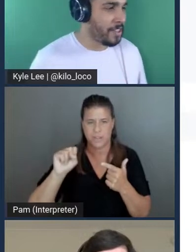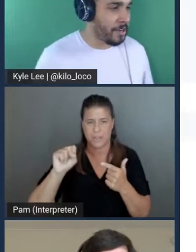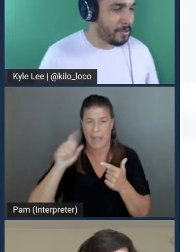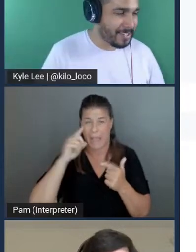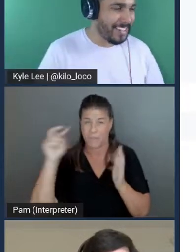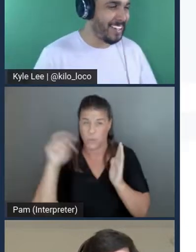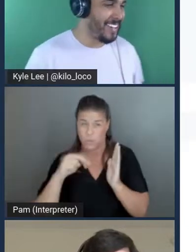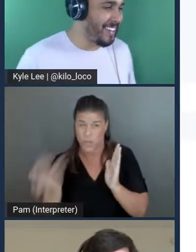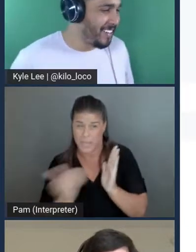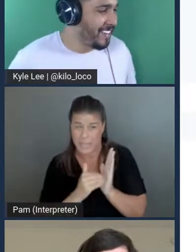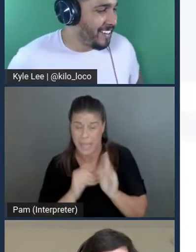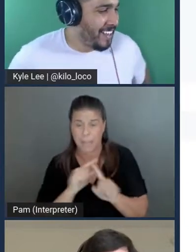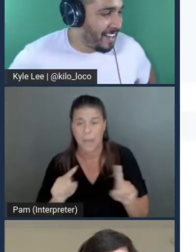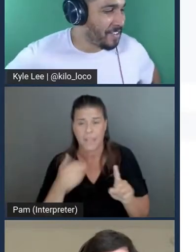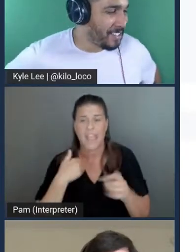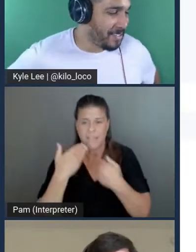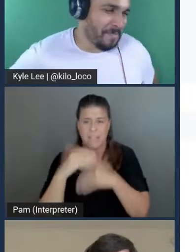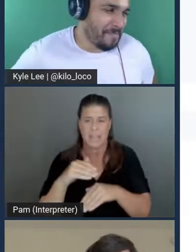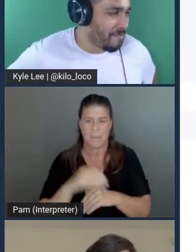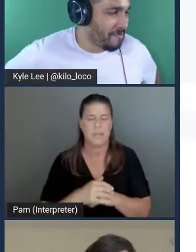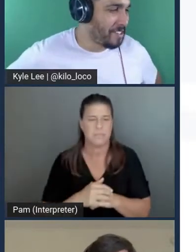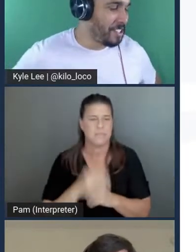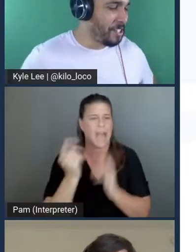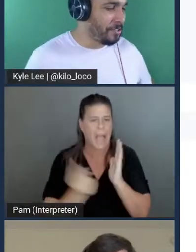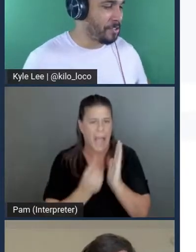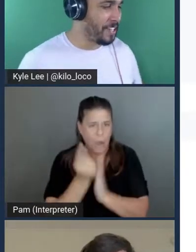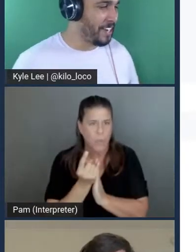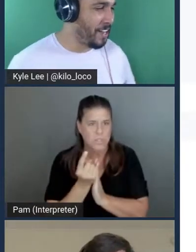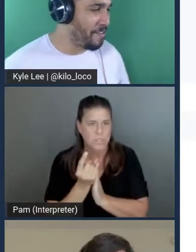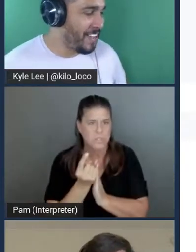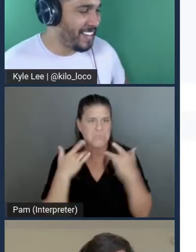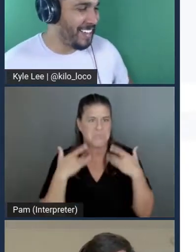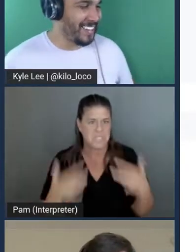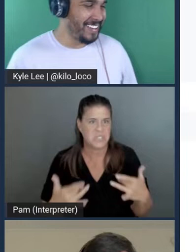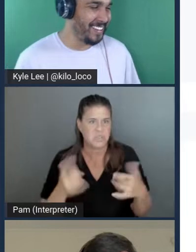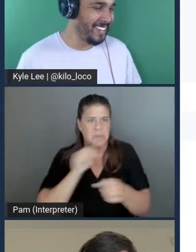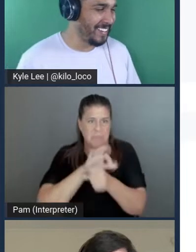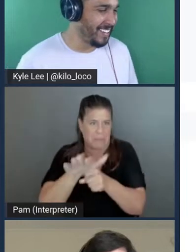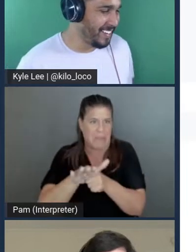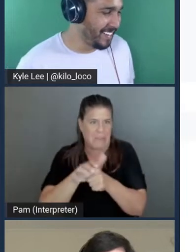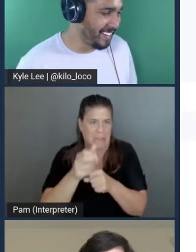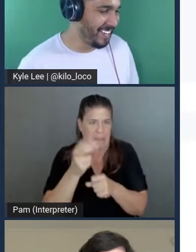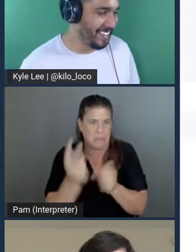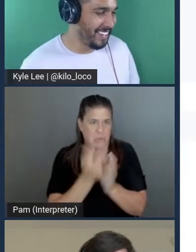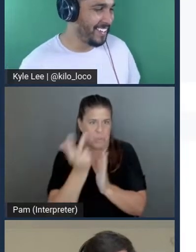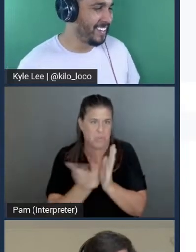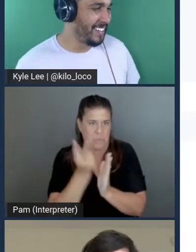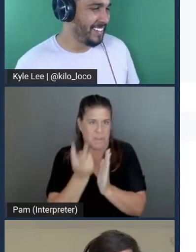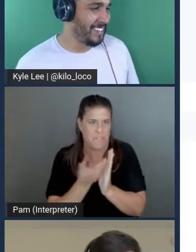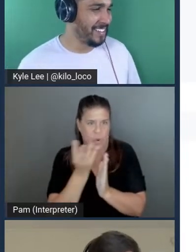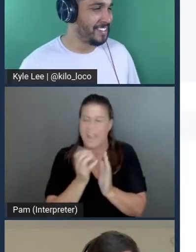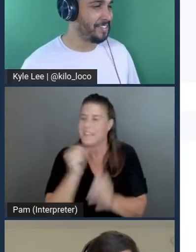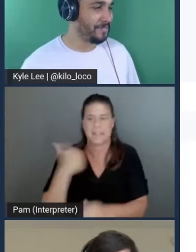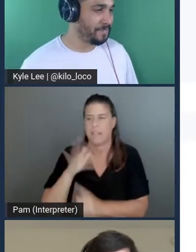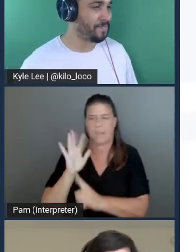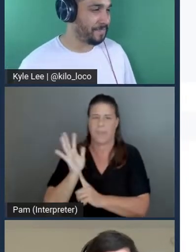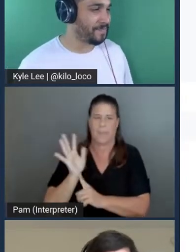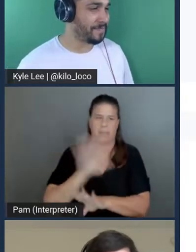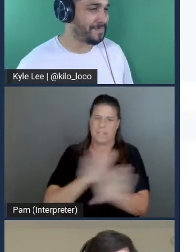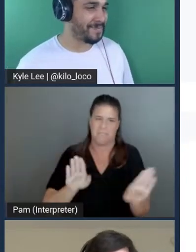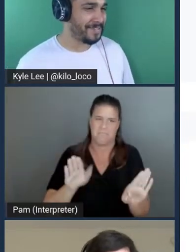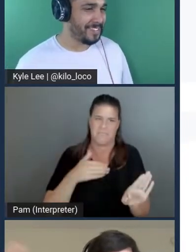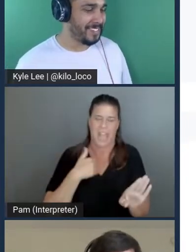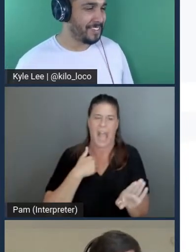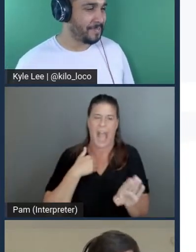Hours is usually enough. Yeah, it's definitely not like 5 minutes. Like I've